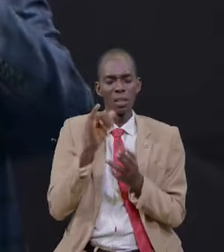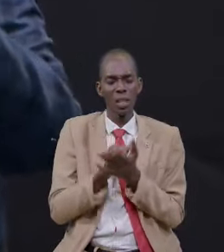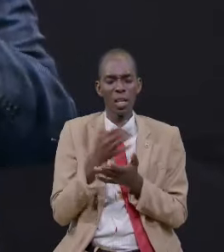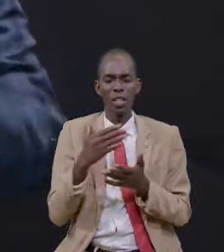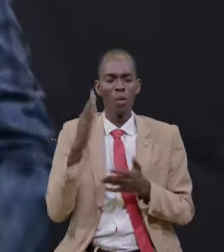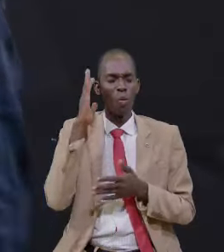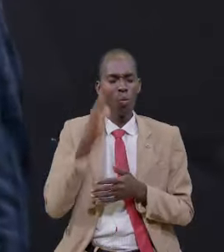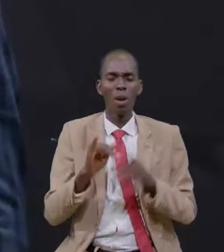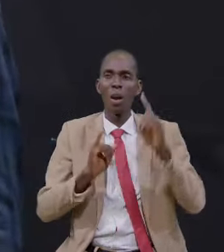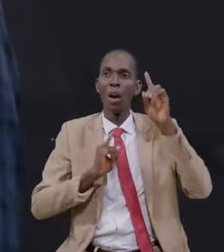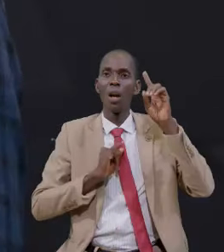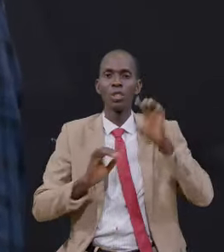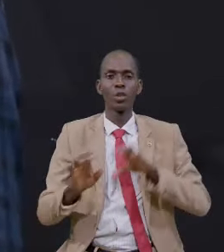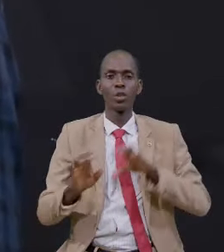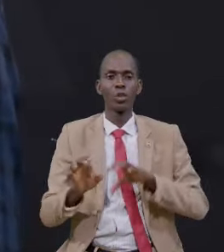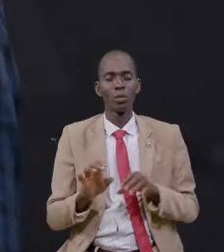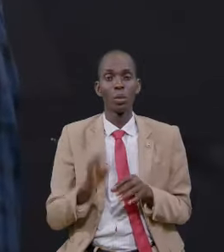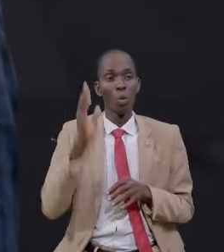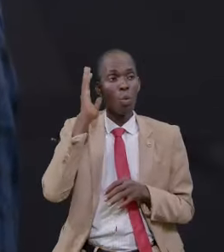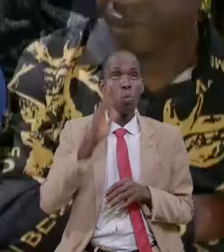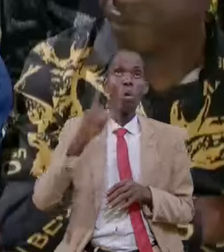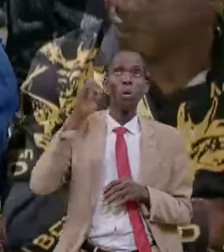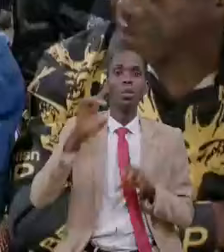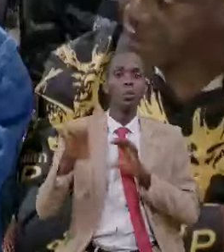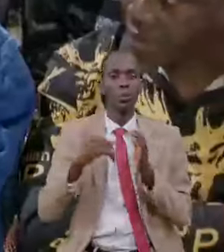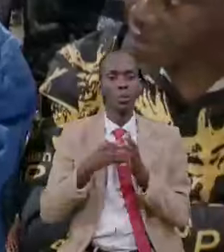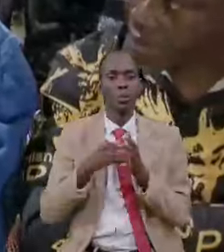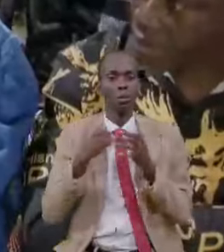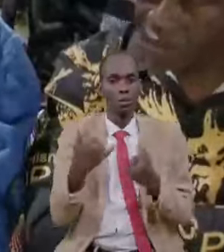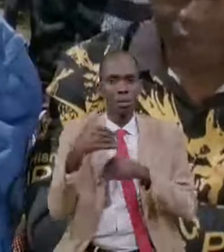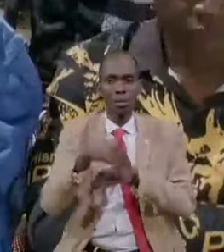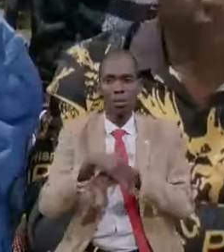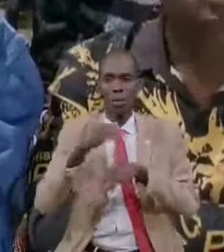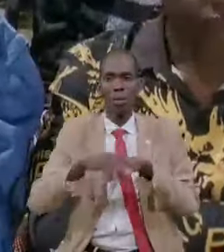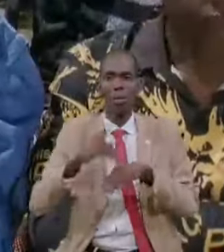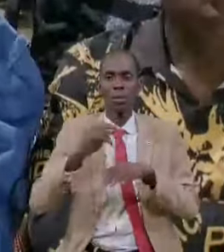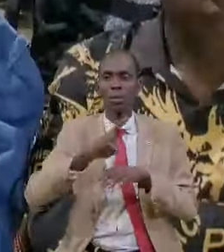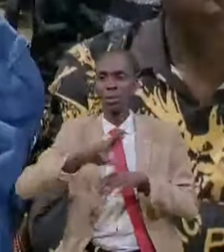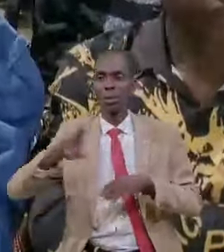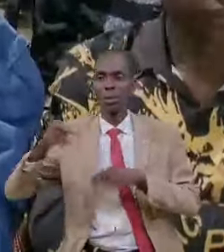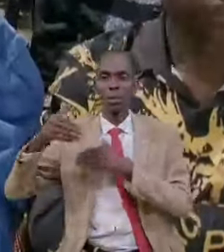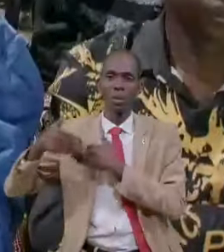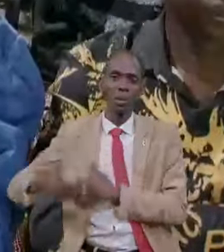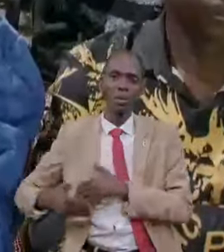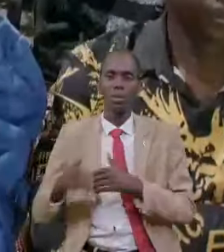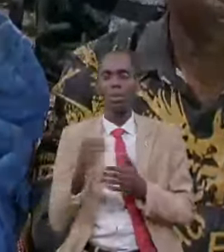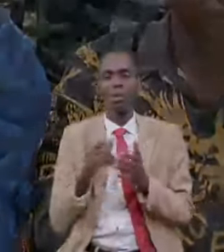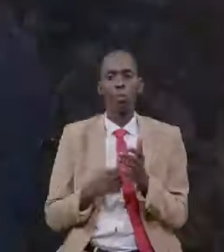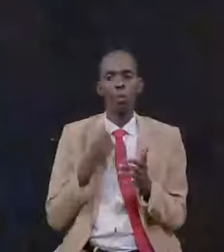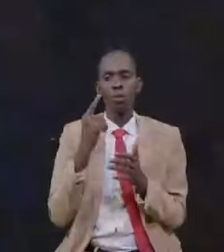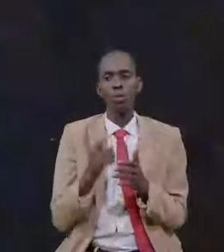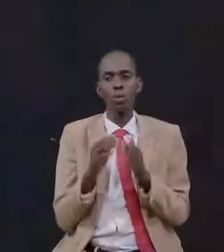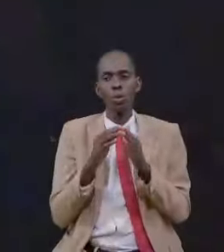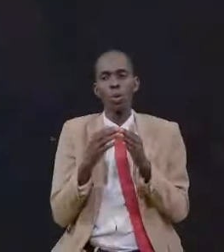I do." Will he do it tonight? On my right hand side there, you are asking. Once you open your mouth,